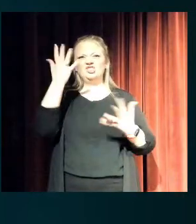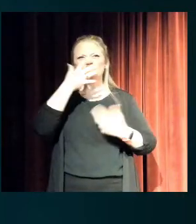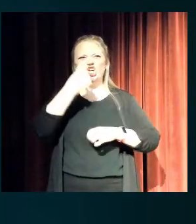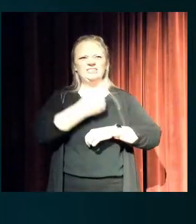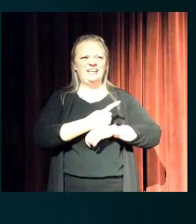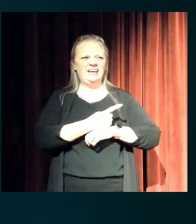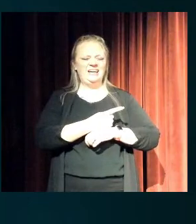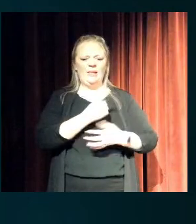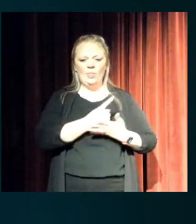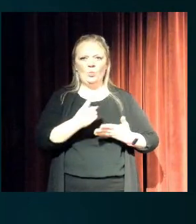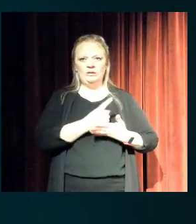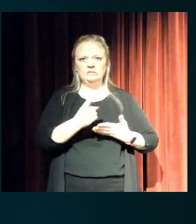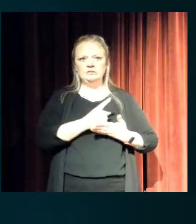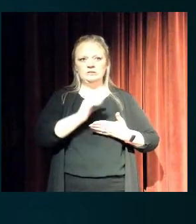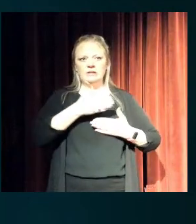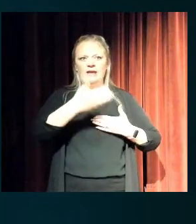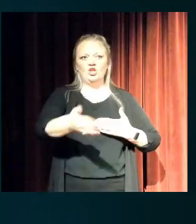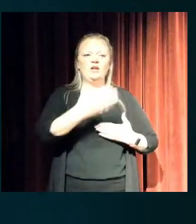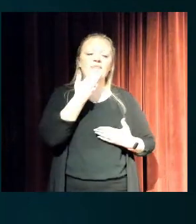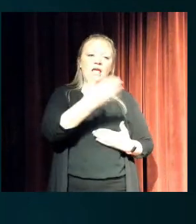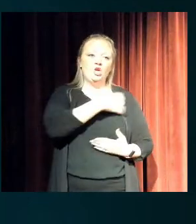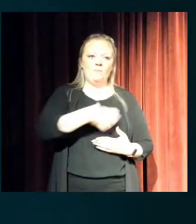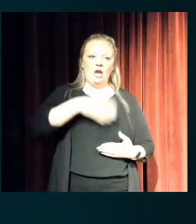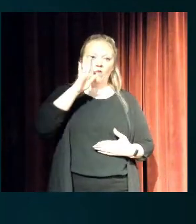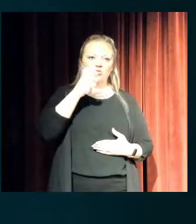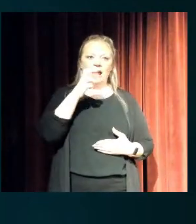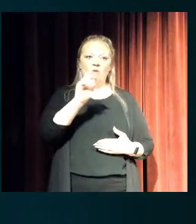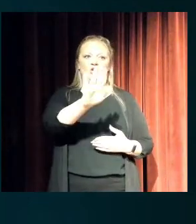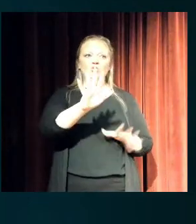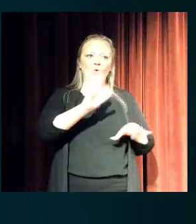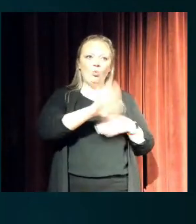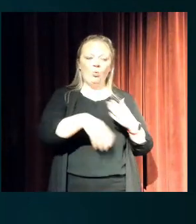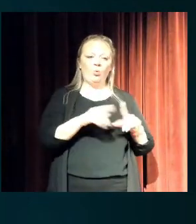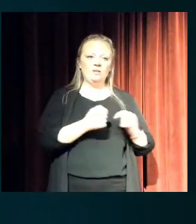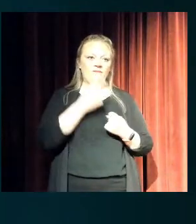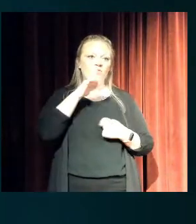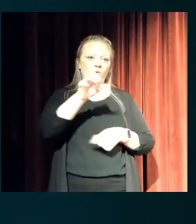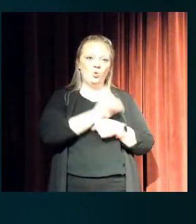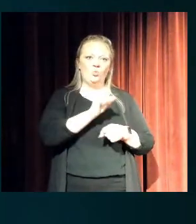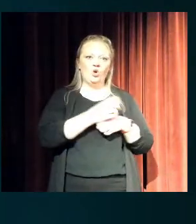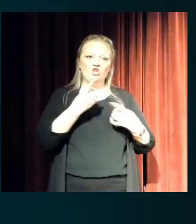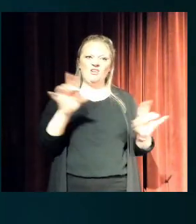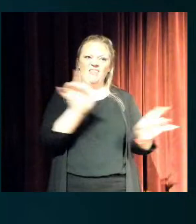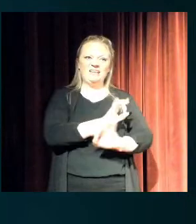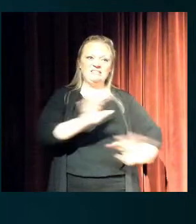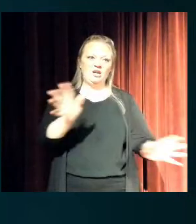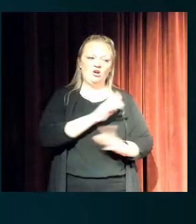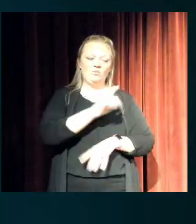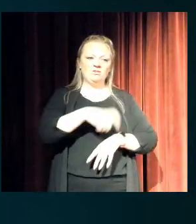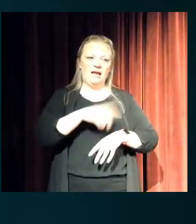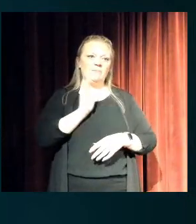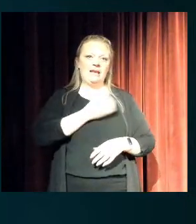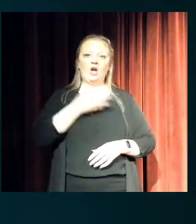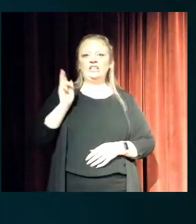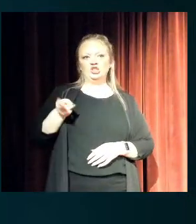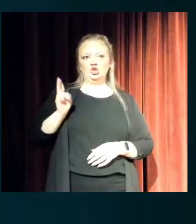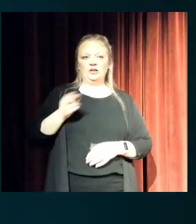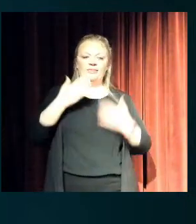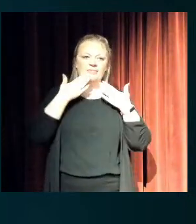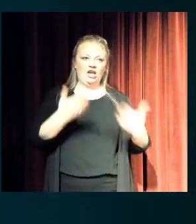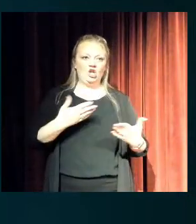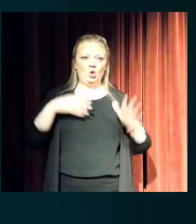weeks that followed. Thank you, Mayor Brown, and your entire team for your work during this terrible period in our city's history. Thank you.